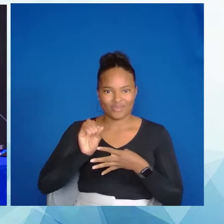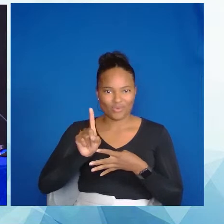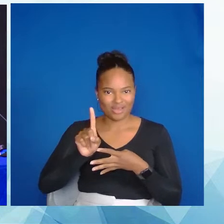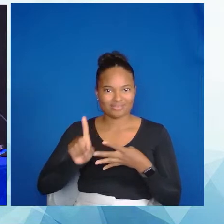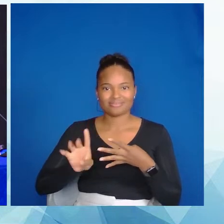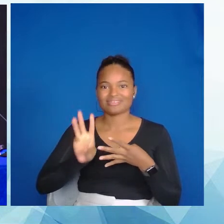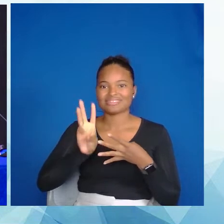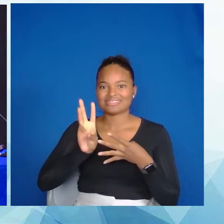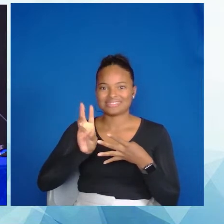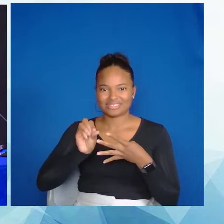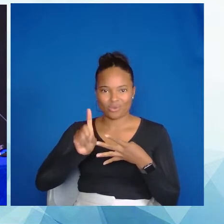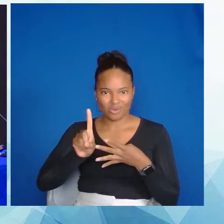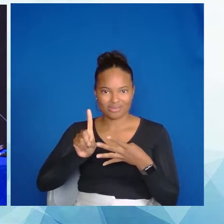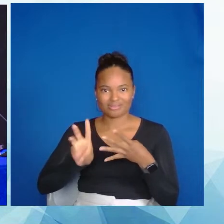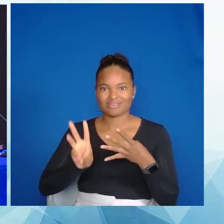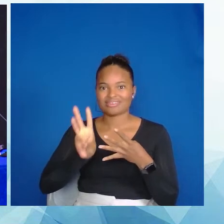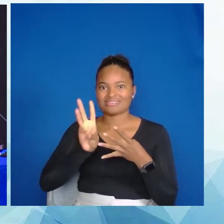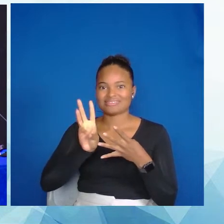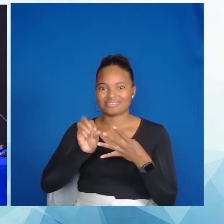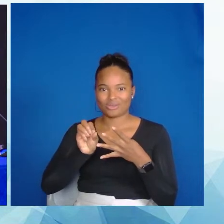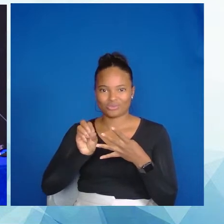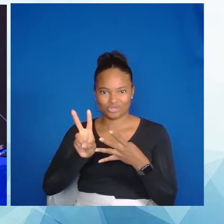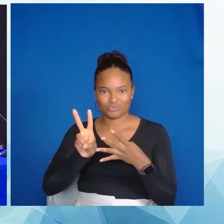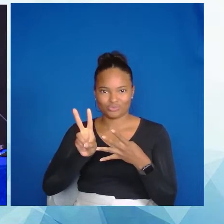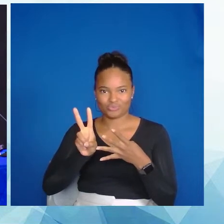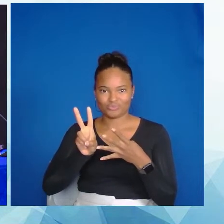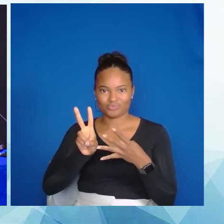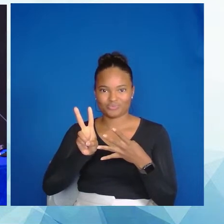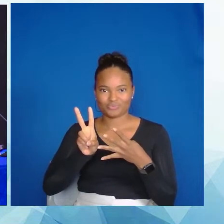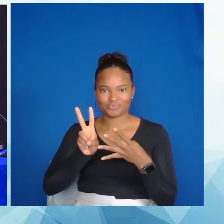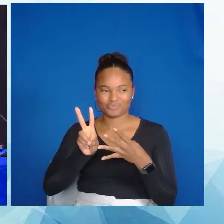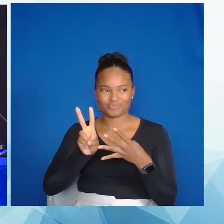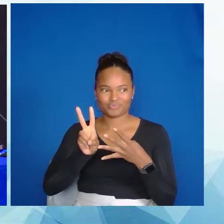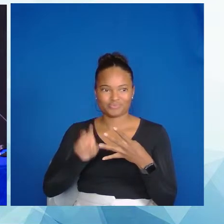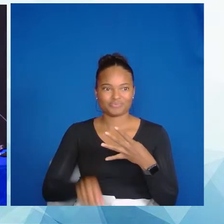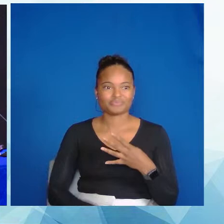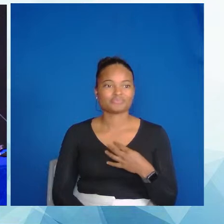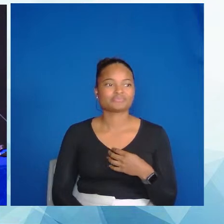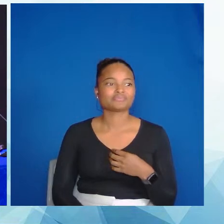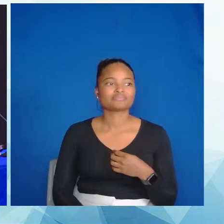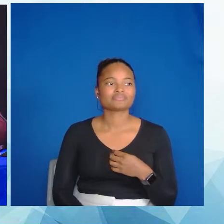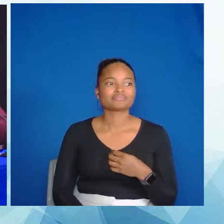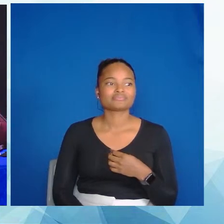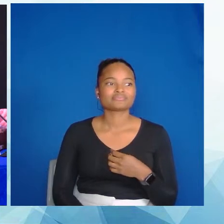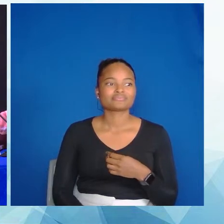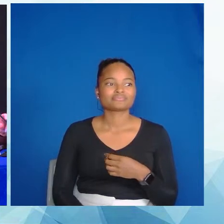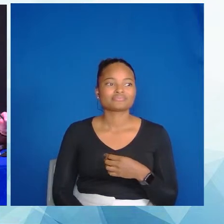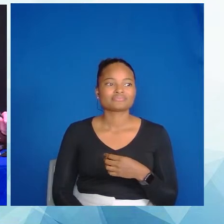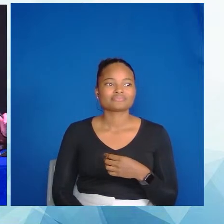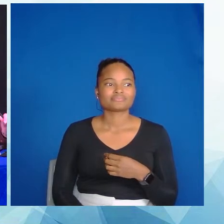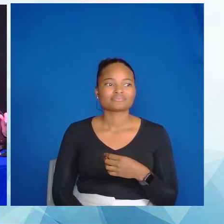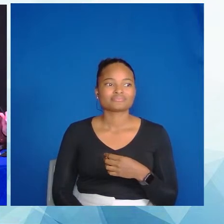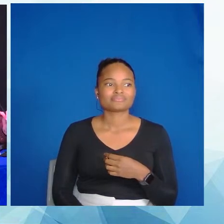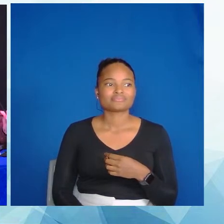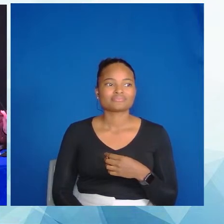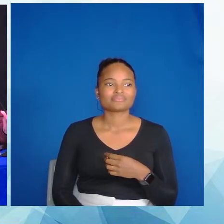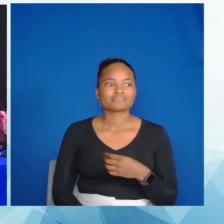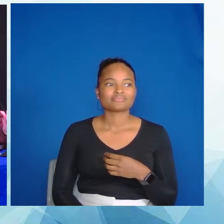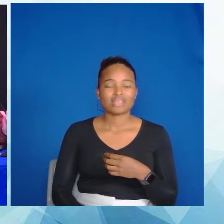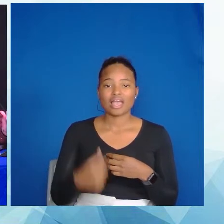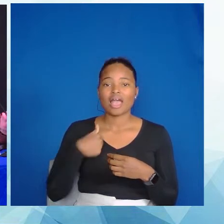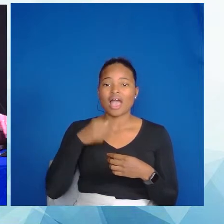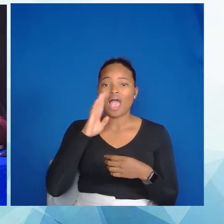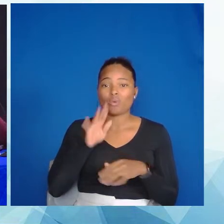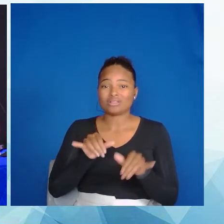5.01, 6.01, and 6.02. I'd like to stay in 2.01,